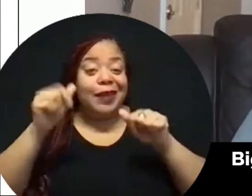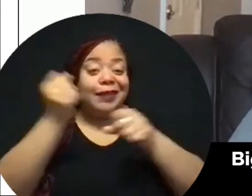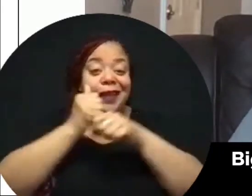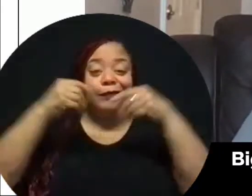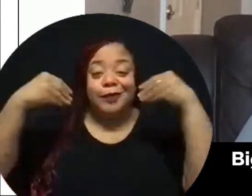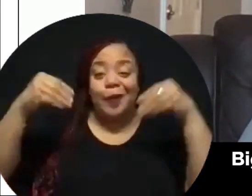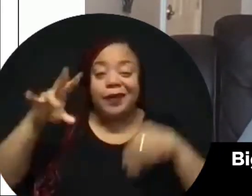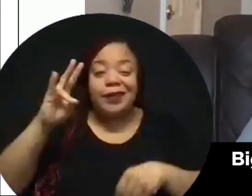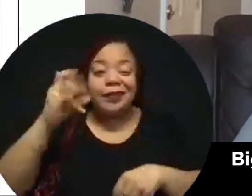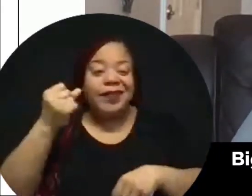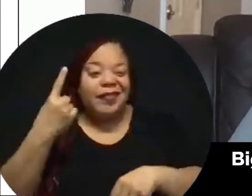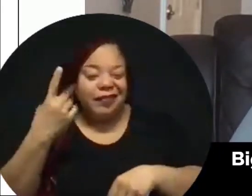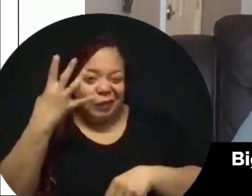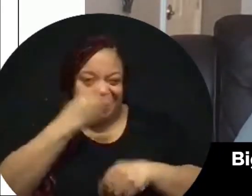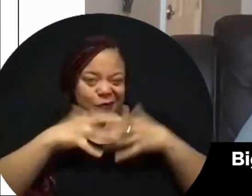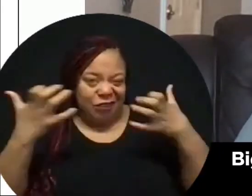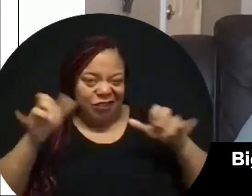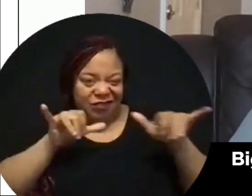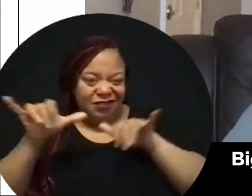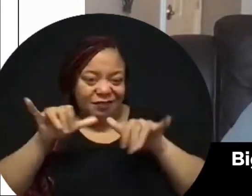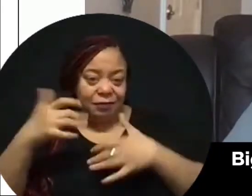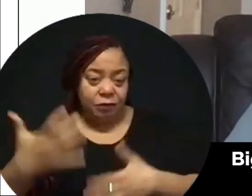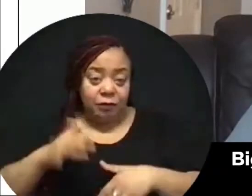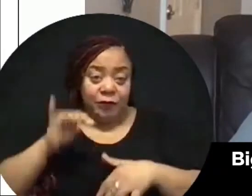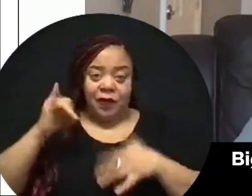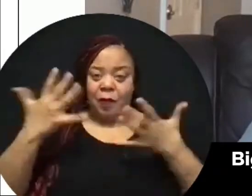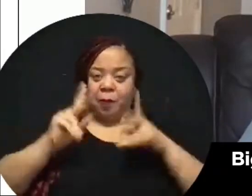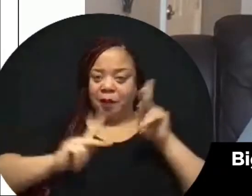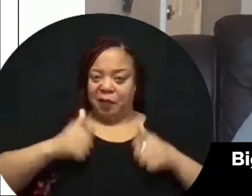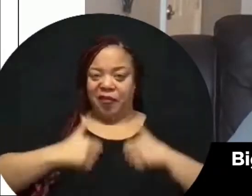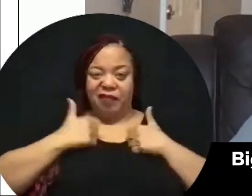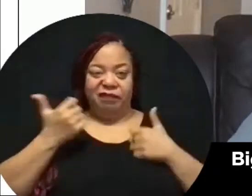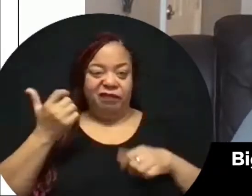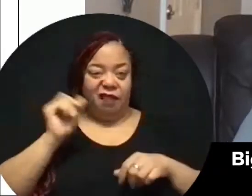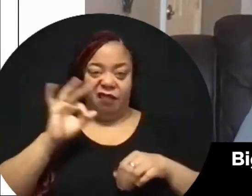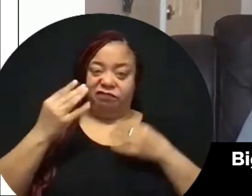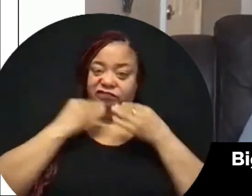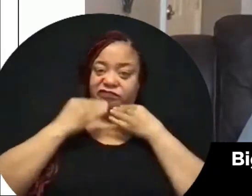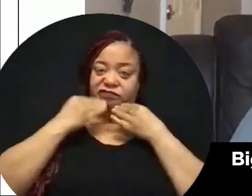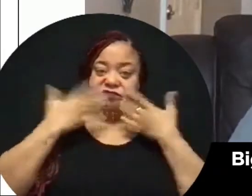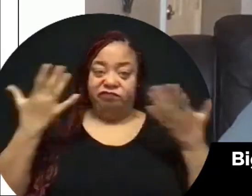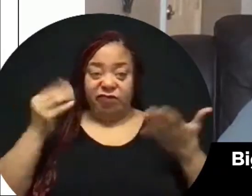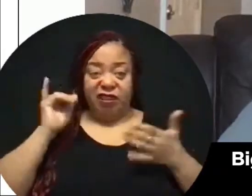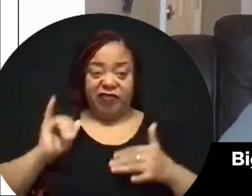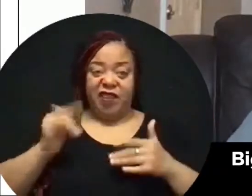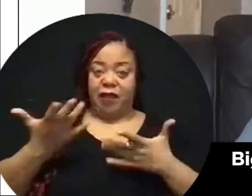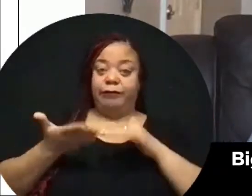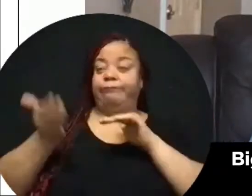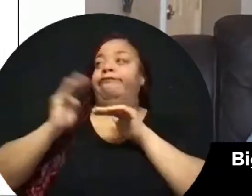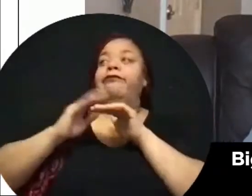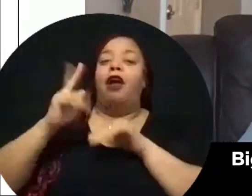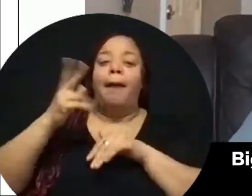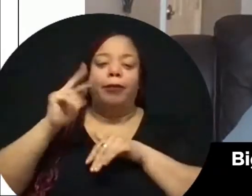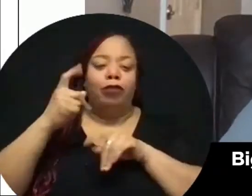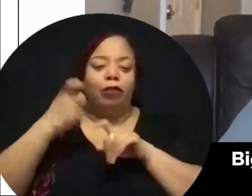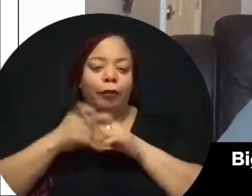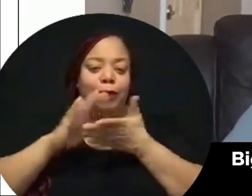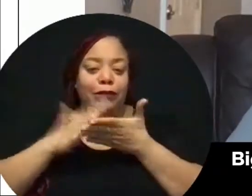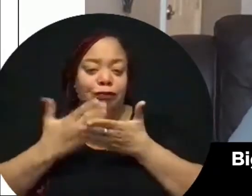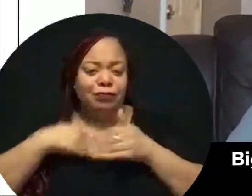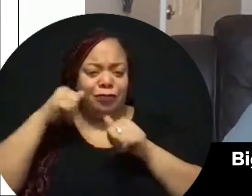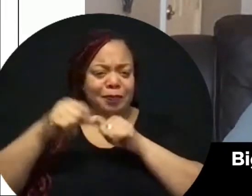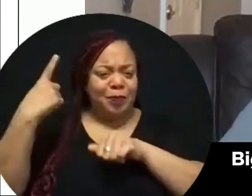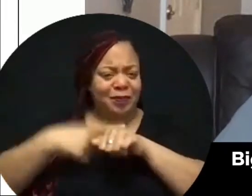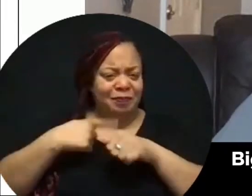now I don't know if it was the diet or what it was, but they weren't even trying to give it medical care because I was in a USP, so a lot of people aren't really going home. And so when it comes to